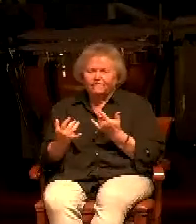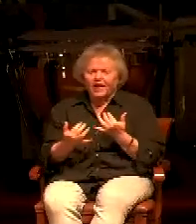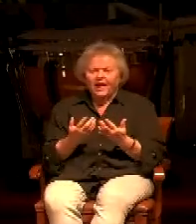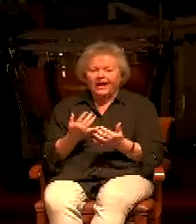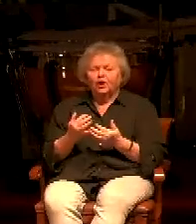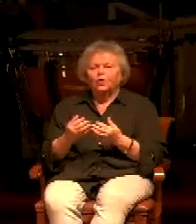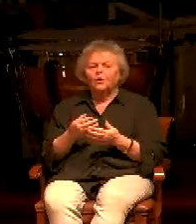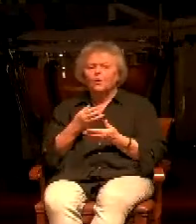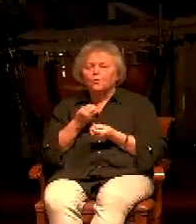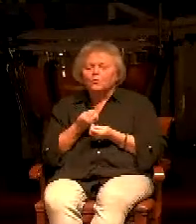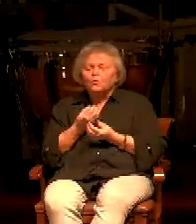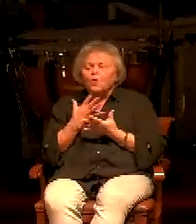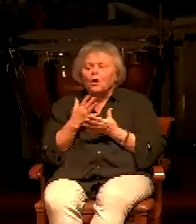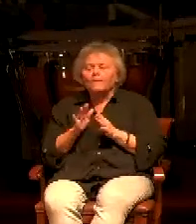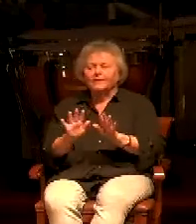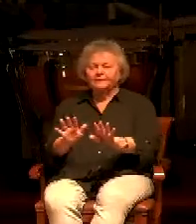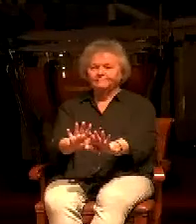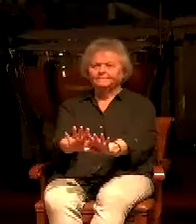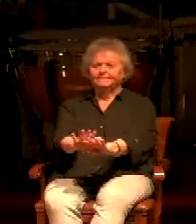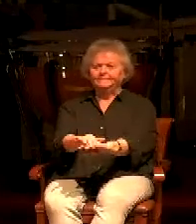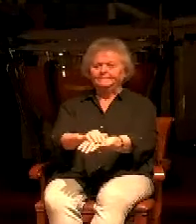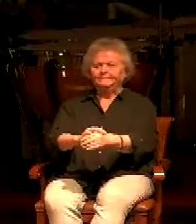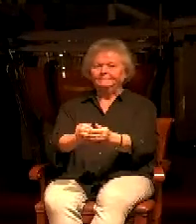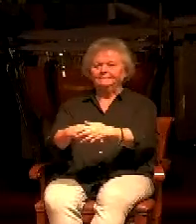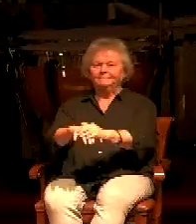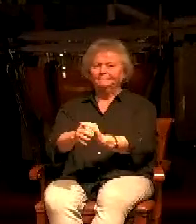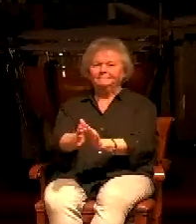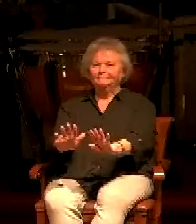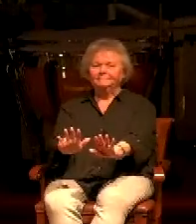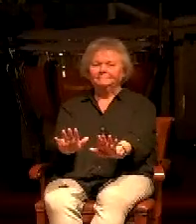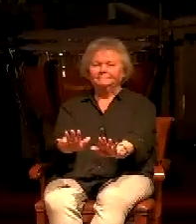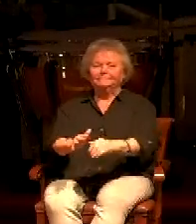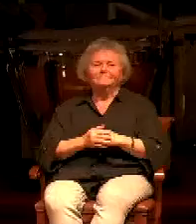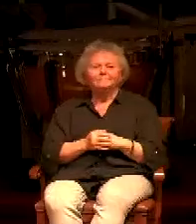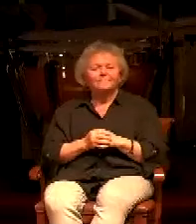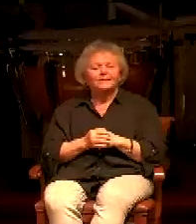them warming themselves. Now think about what's happened.